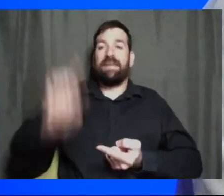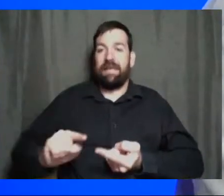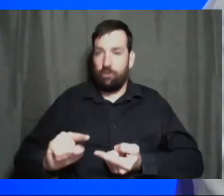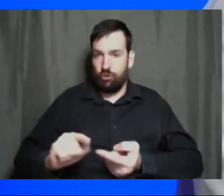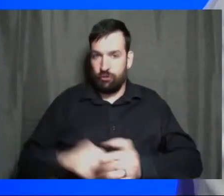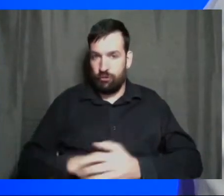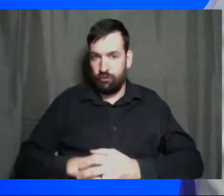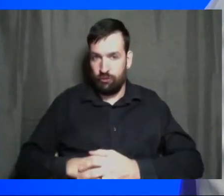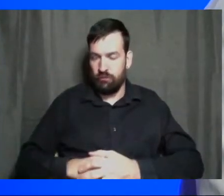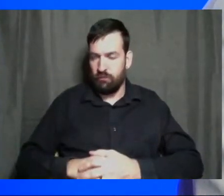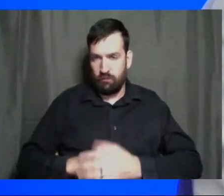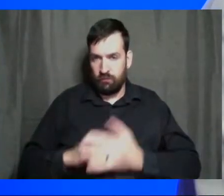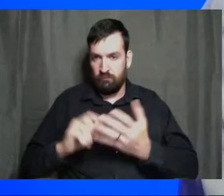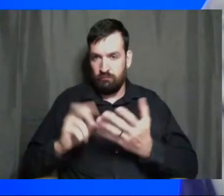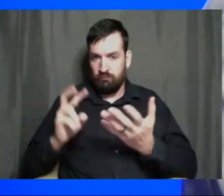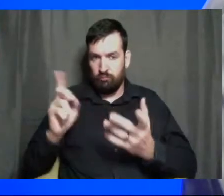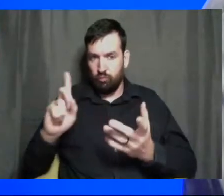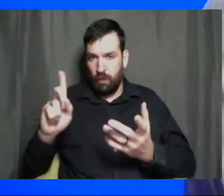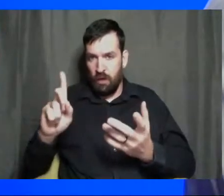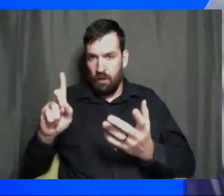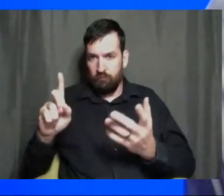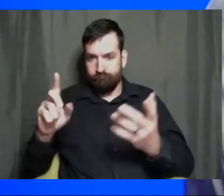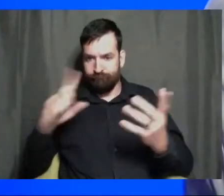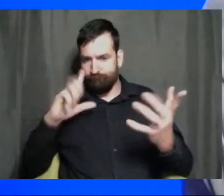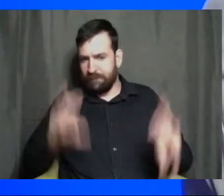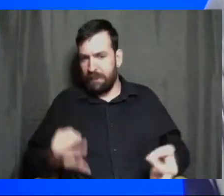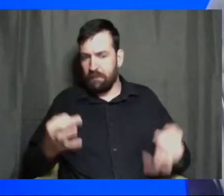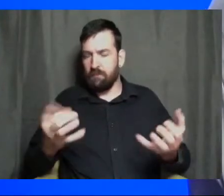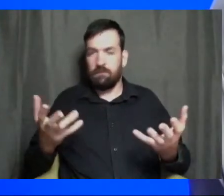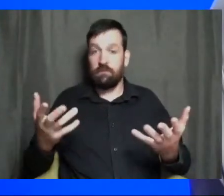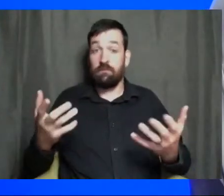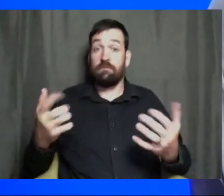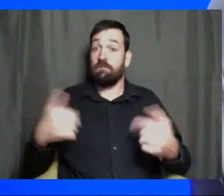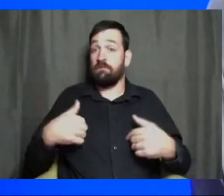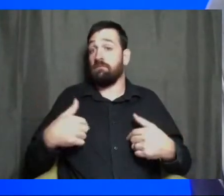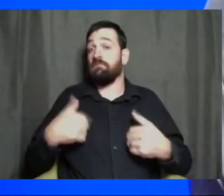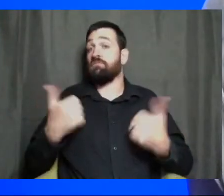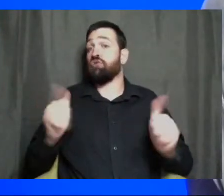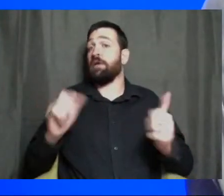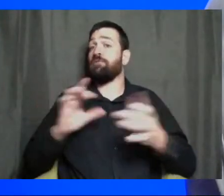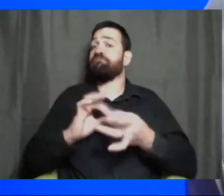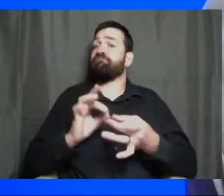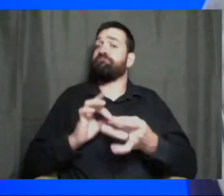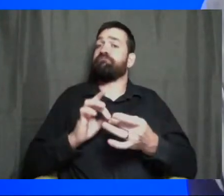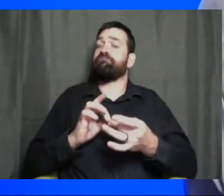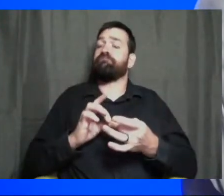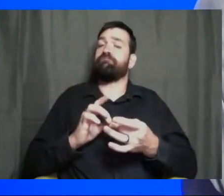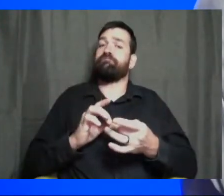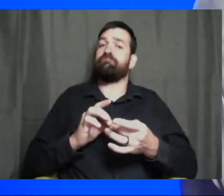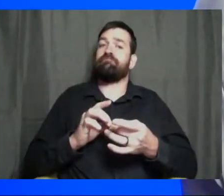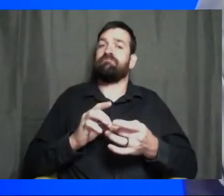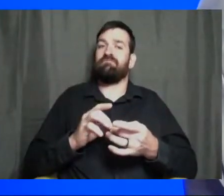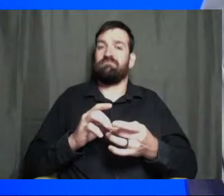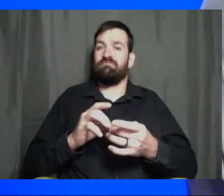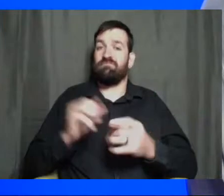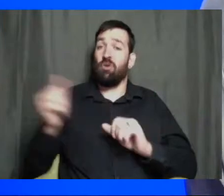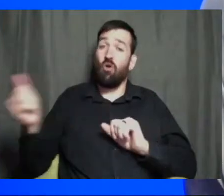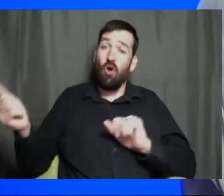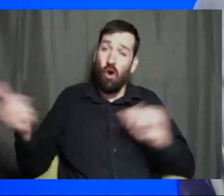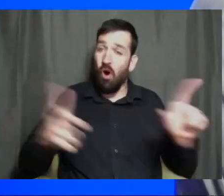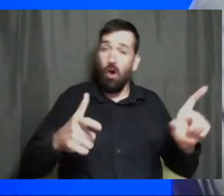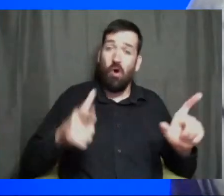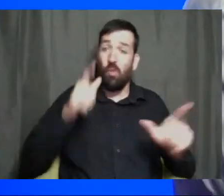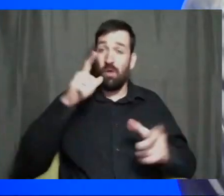you draw the line? Do you and I try to say to patients, we're not all going to mitigate risk